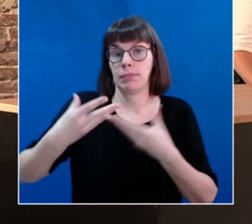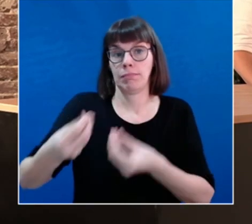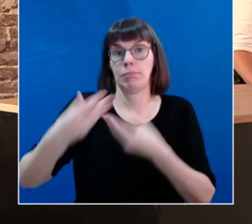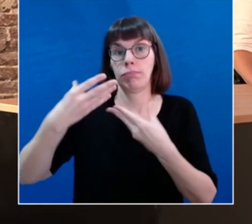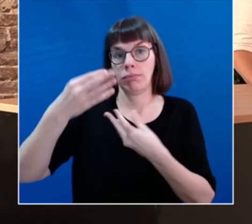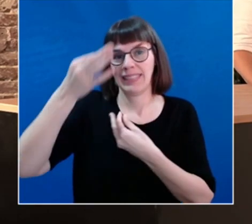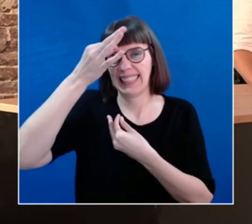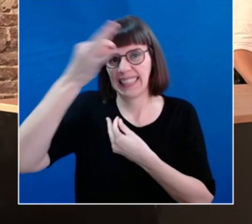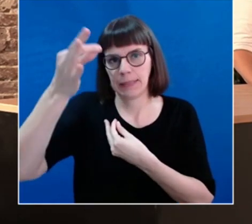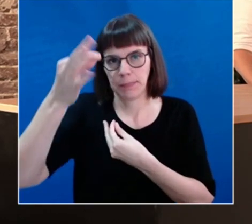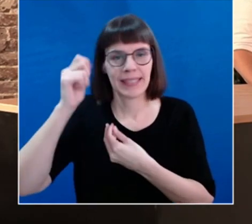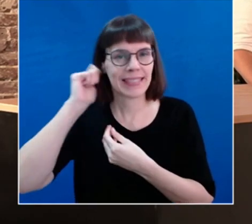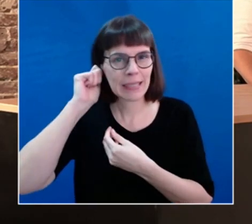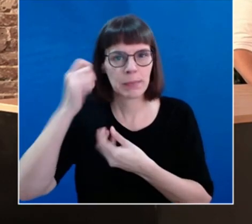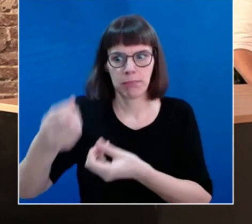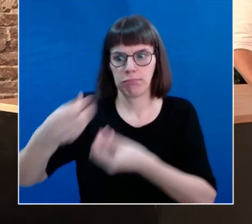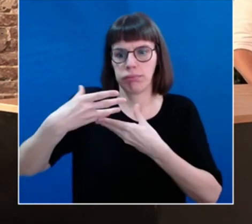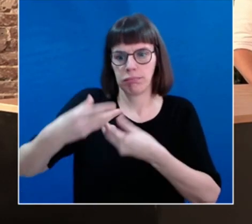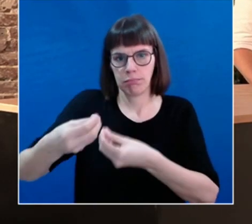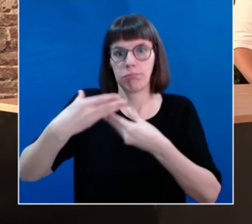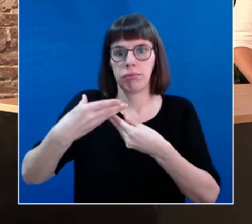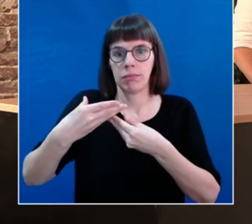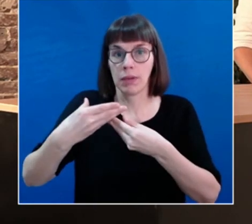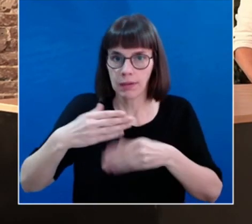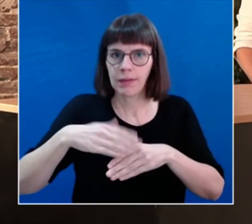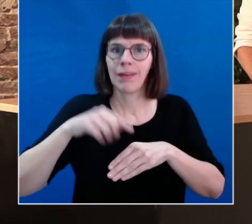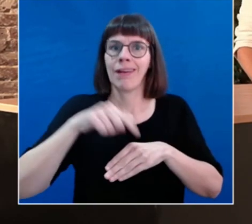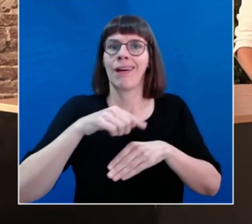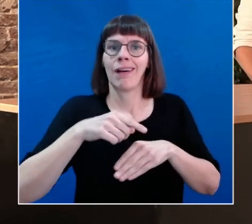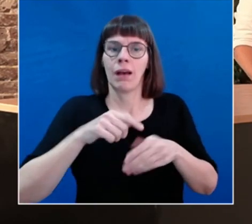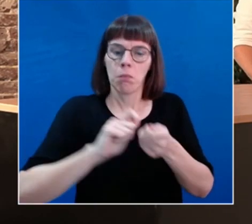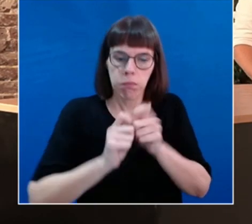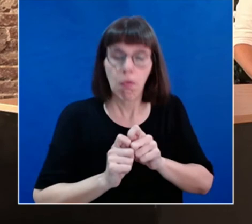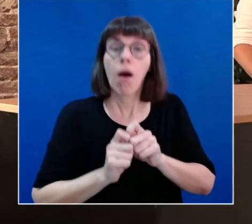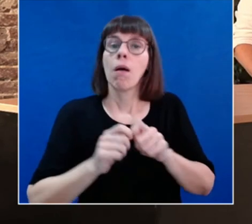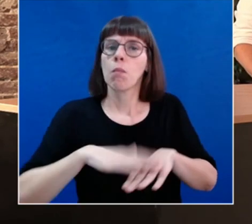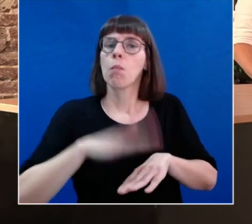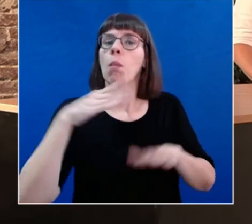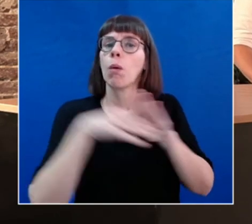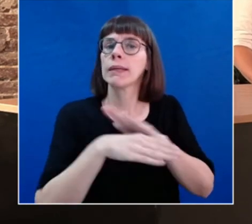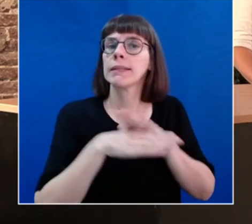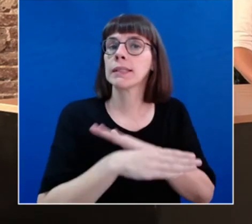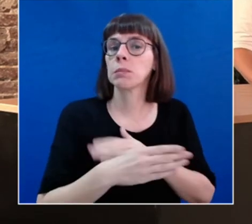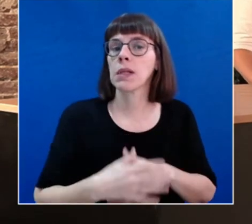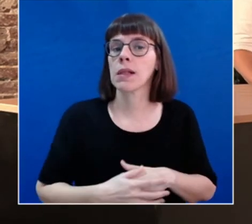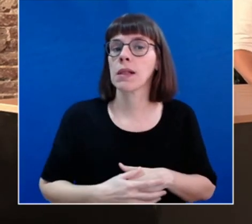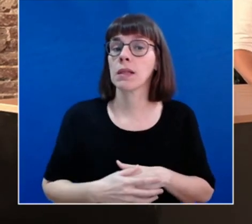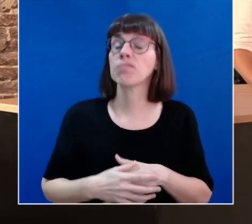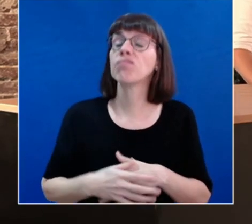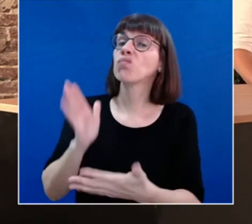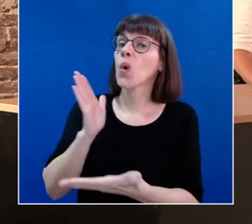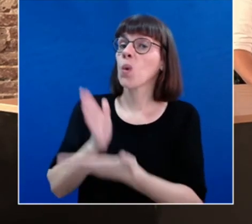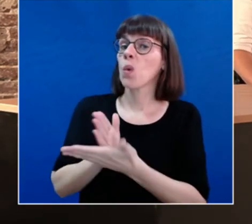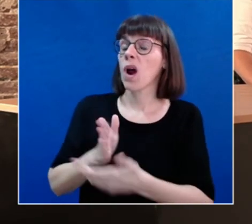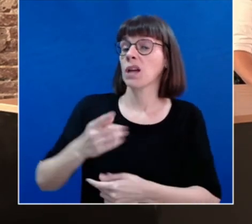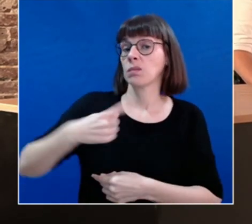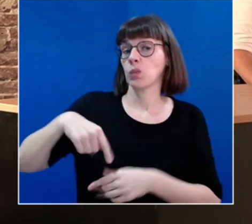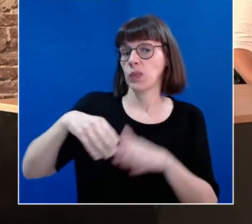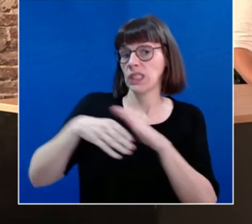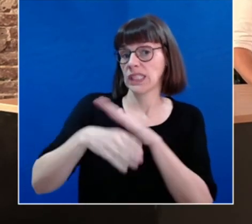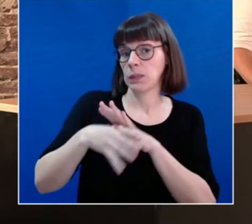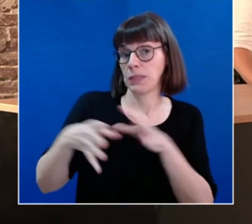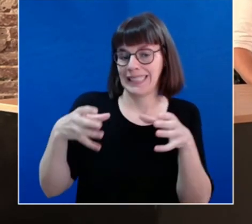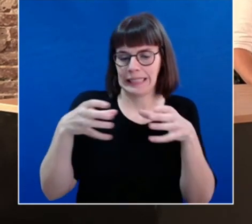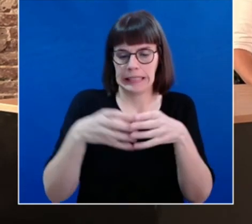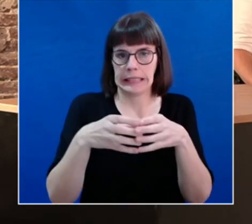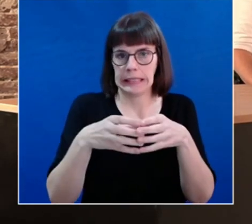be more accessible. Definitely. I mean, from the accessibility team, we are a team in the middle, so we work with